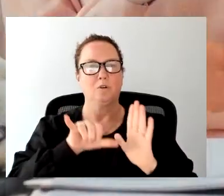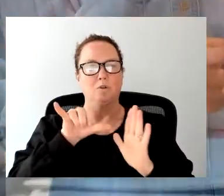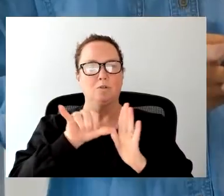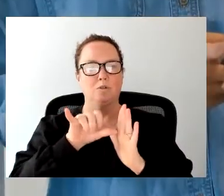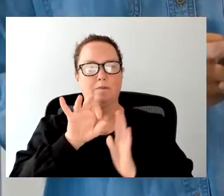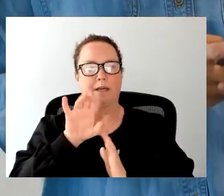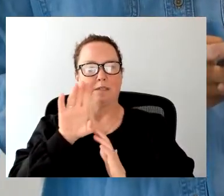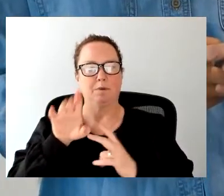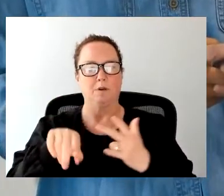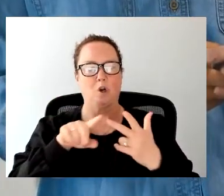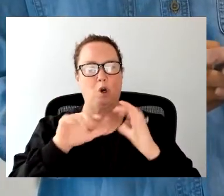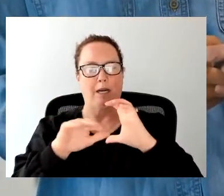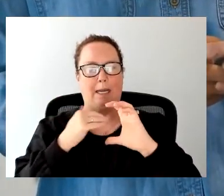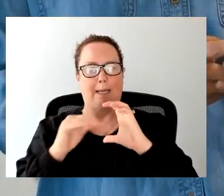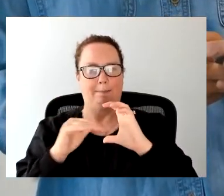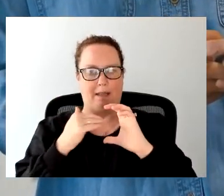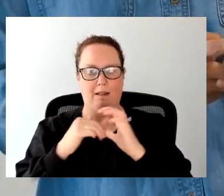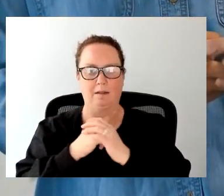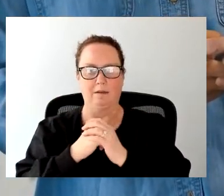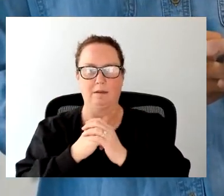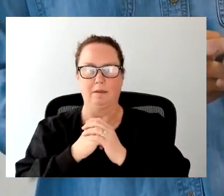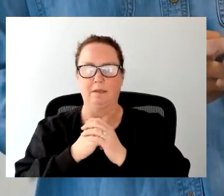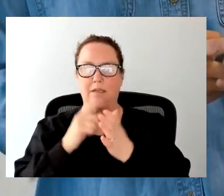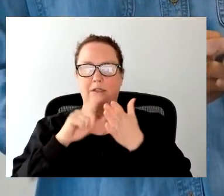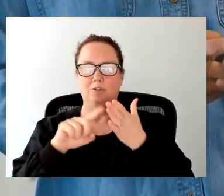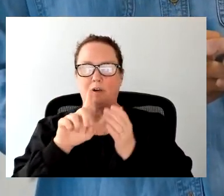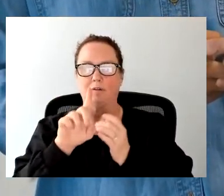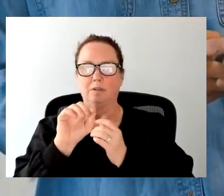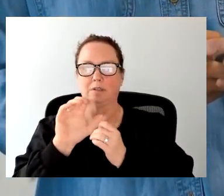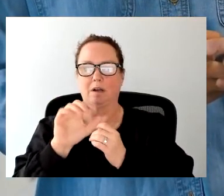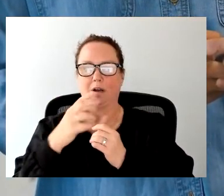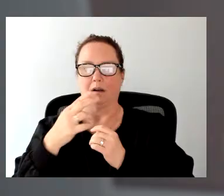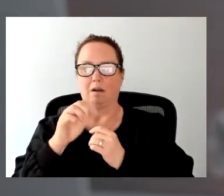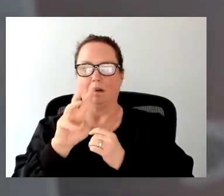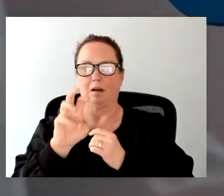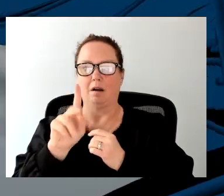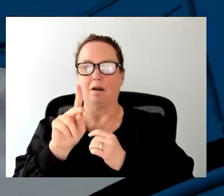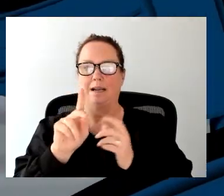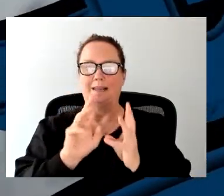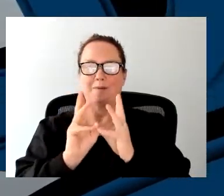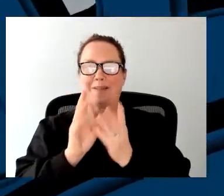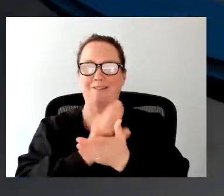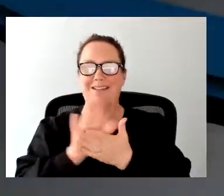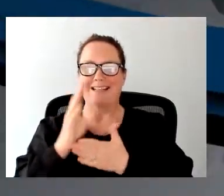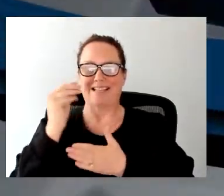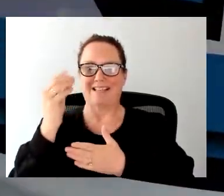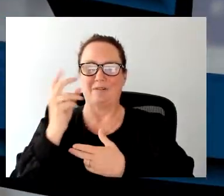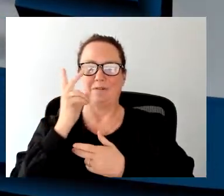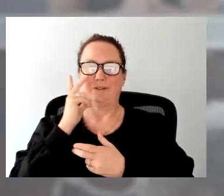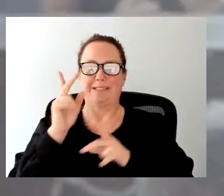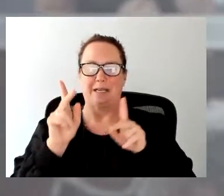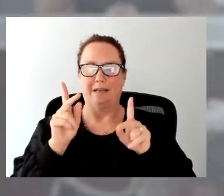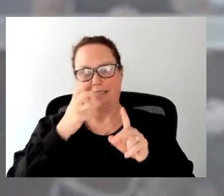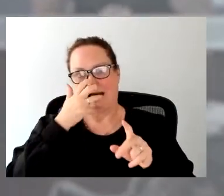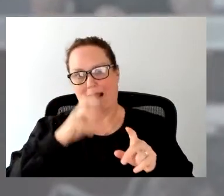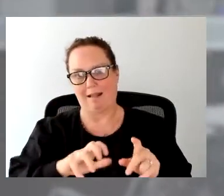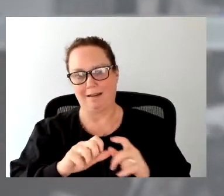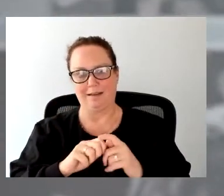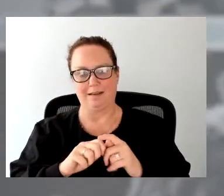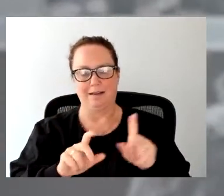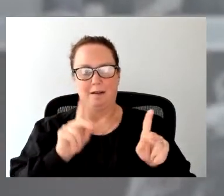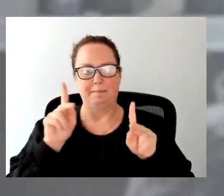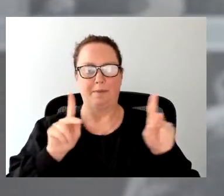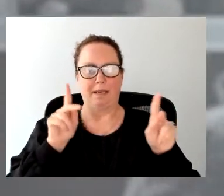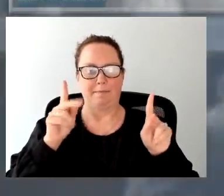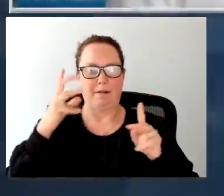Network. Let's check in with Doc Hawk. So the weather's getting nice out there and hot. We're seeing lots of people